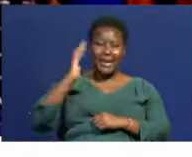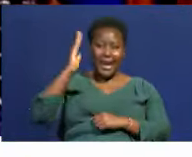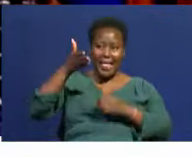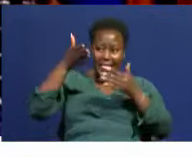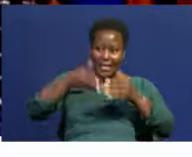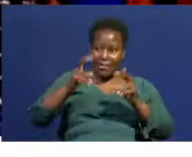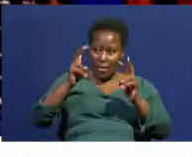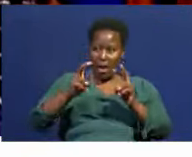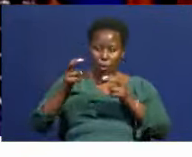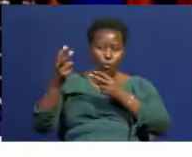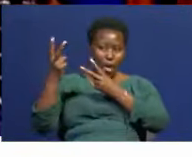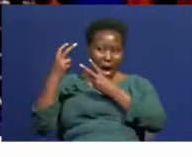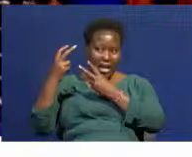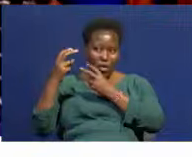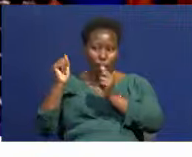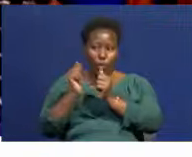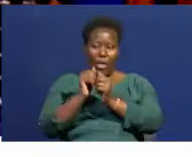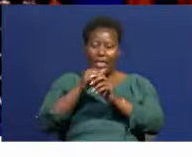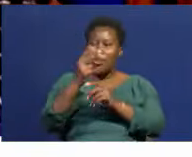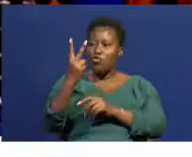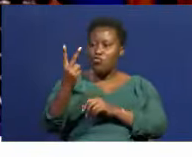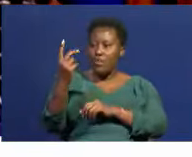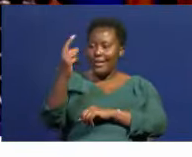this matter be heard within 2 days.